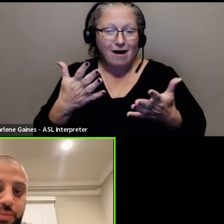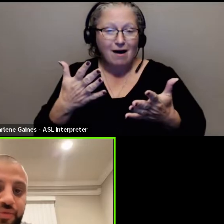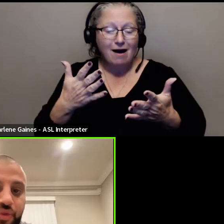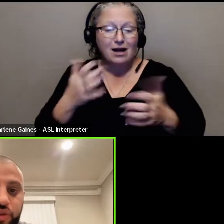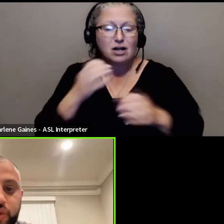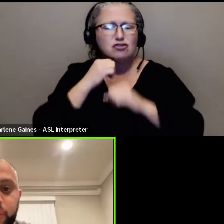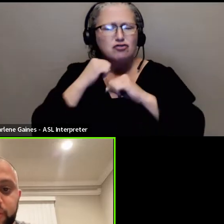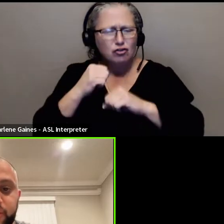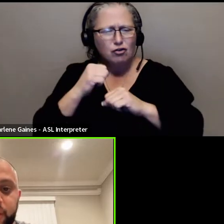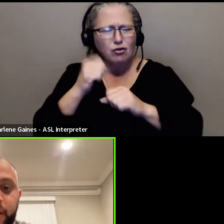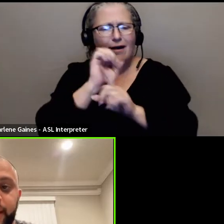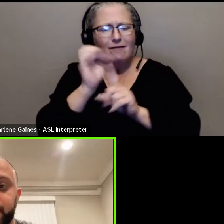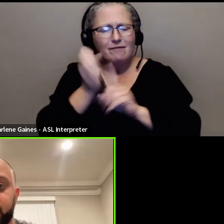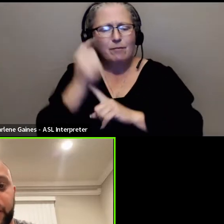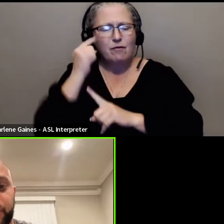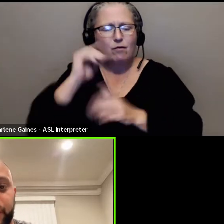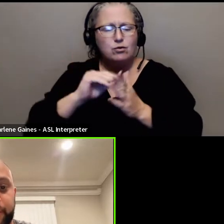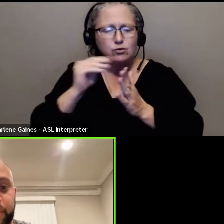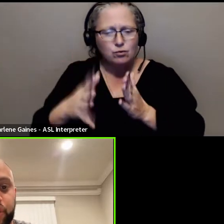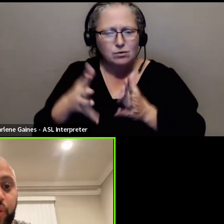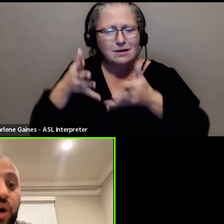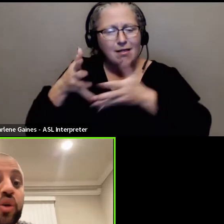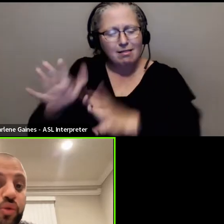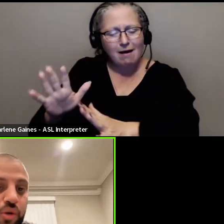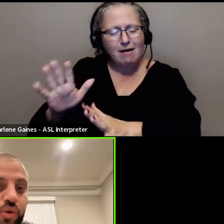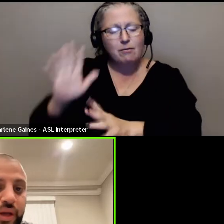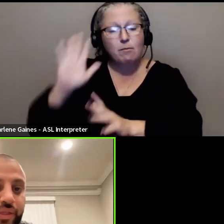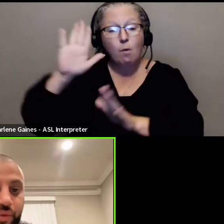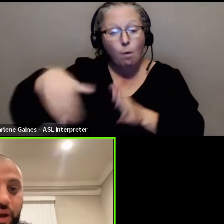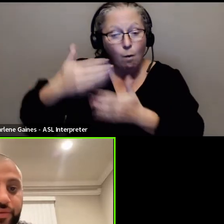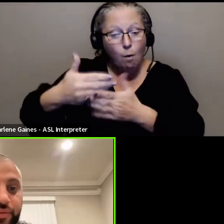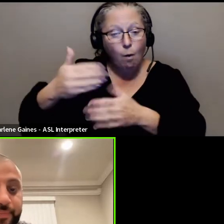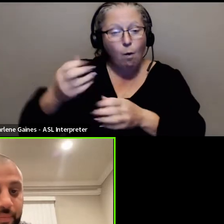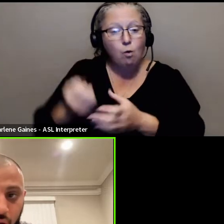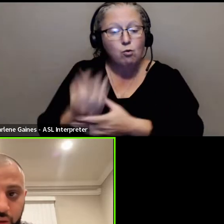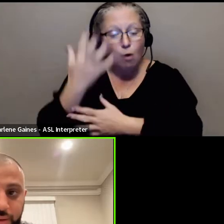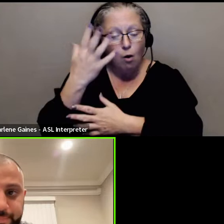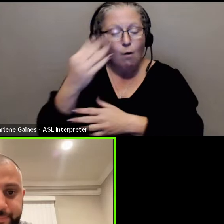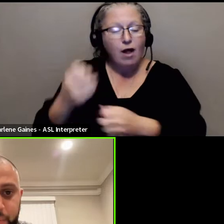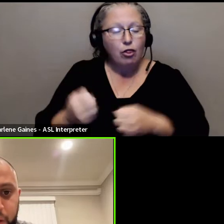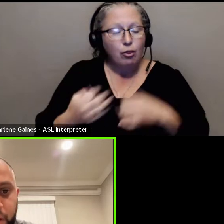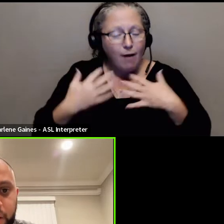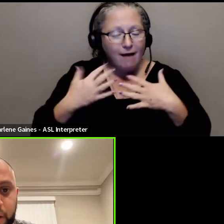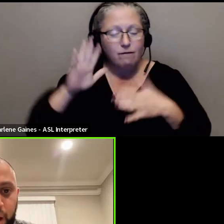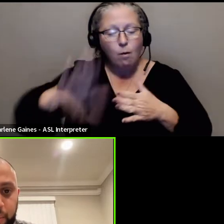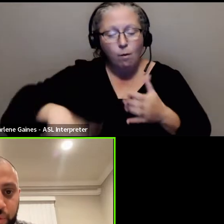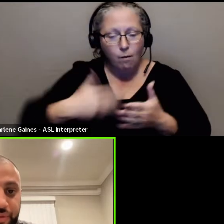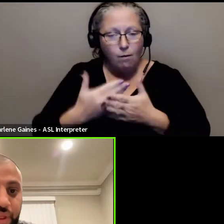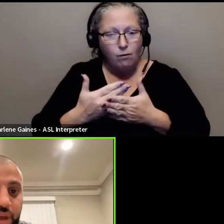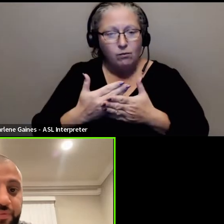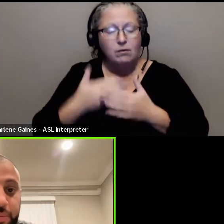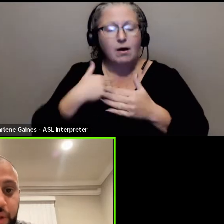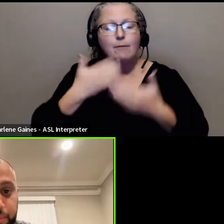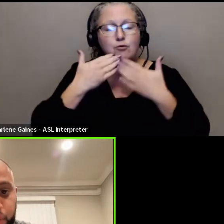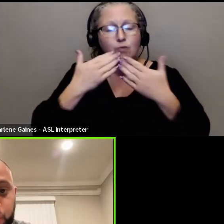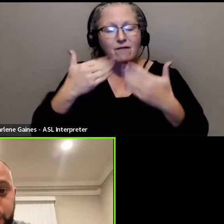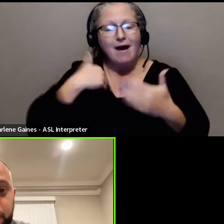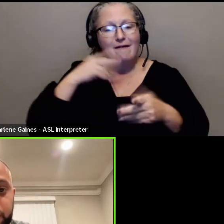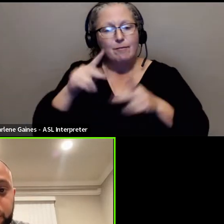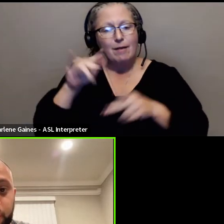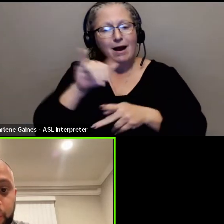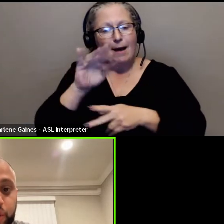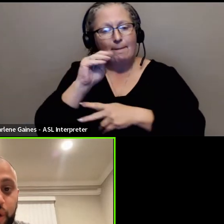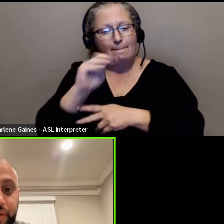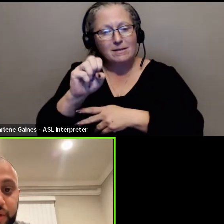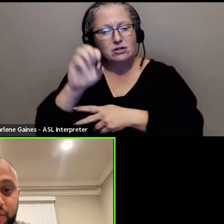secure environment for our students and allow them to all grow and thrive, all of them. I'm grateful that we have people like Ms.